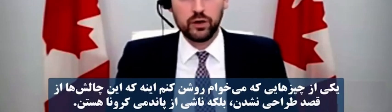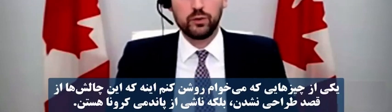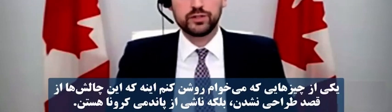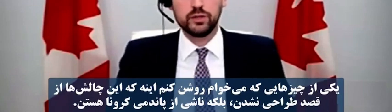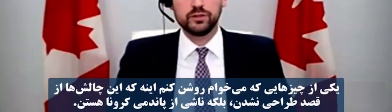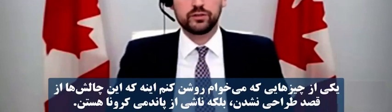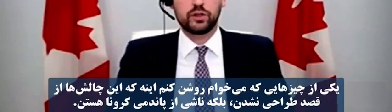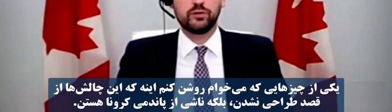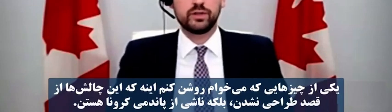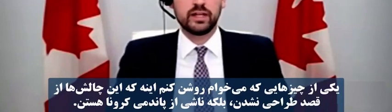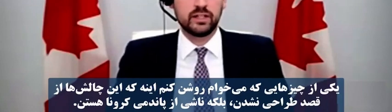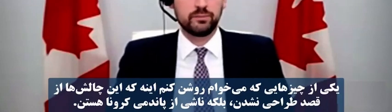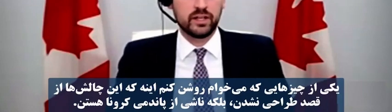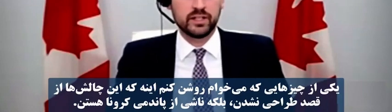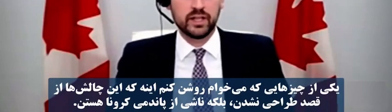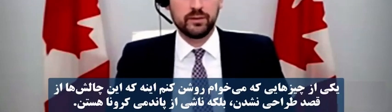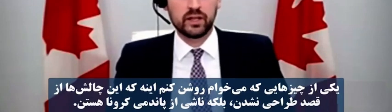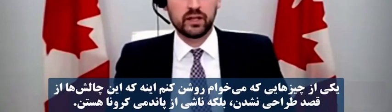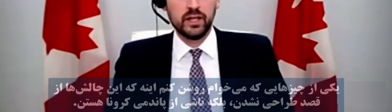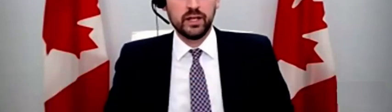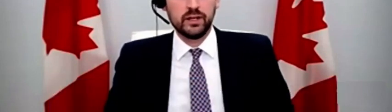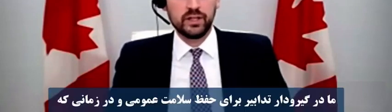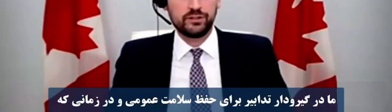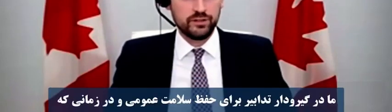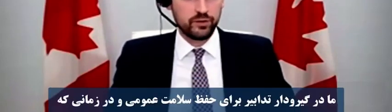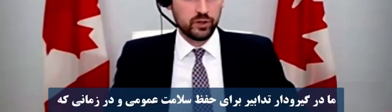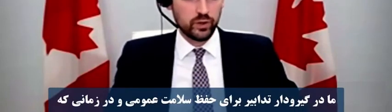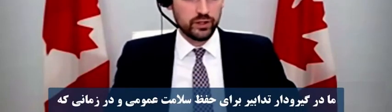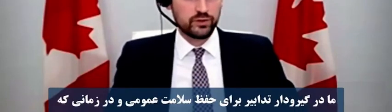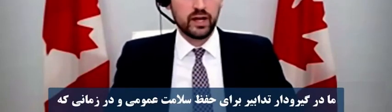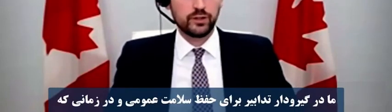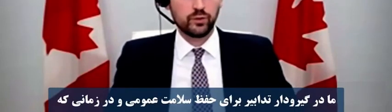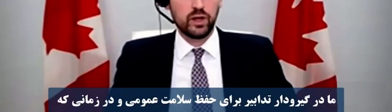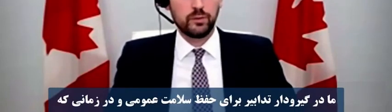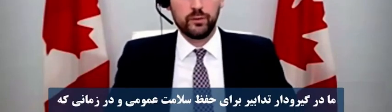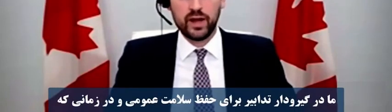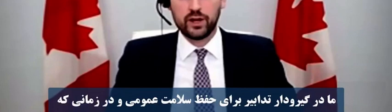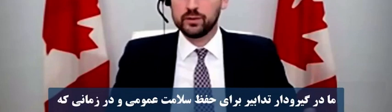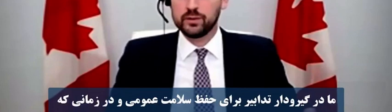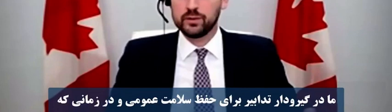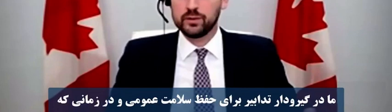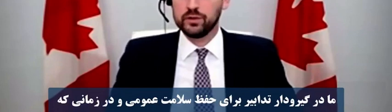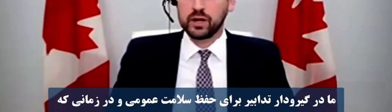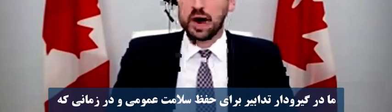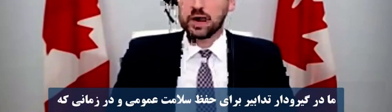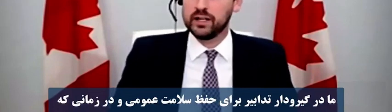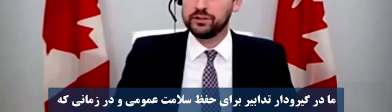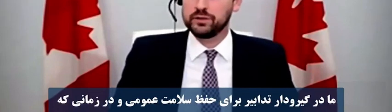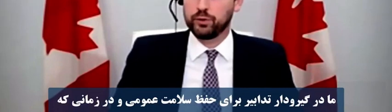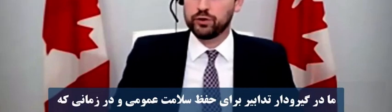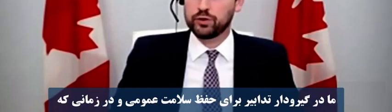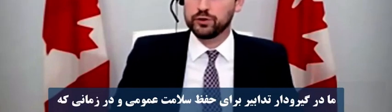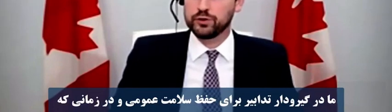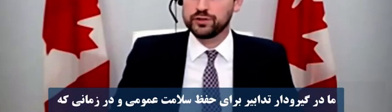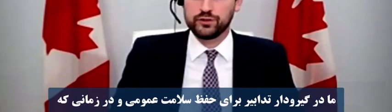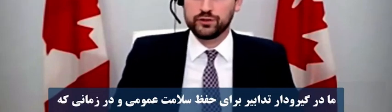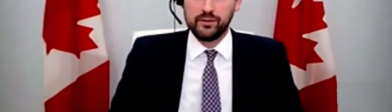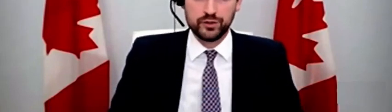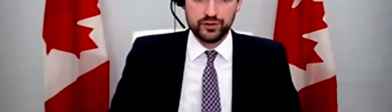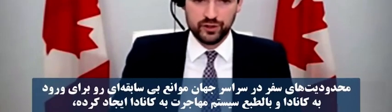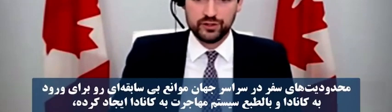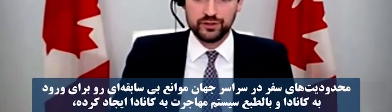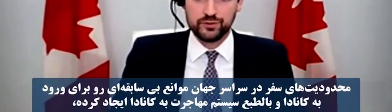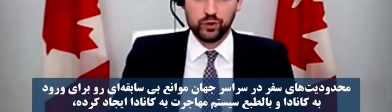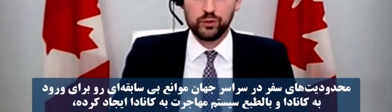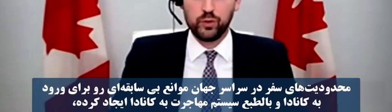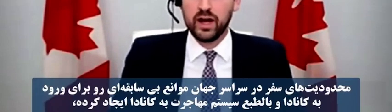design. They are a result of the COVID-19 pandemic. It's difficult when you try to welcome a record number of newcomers at a time when public health guidelines and border